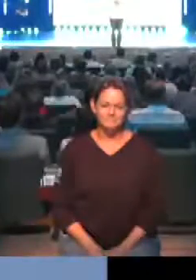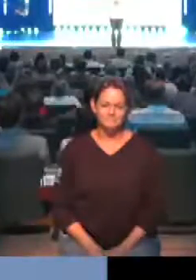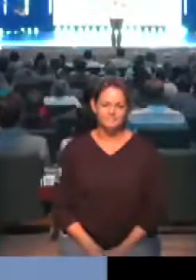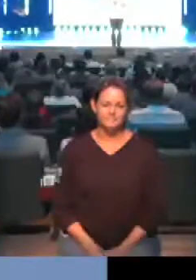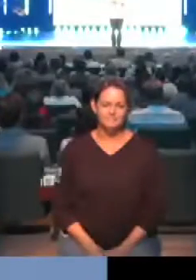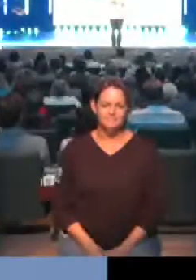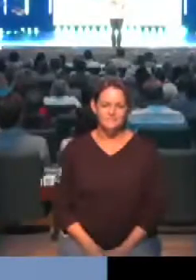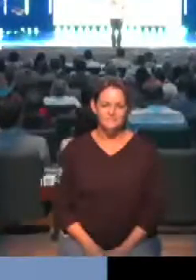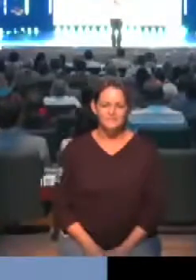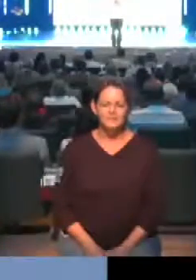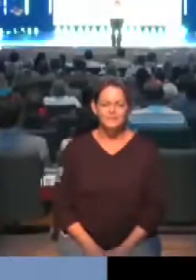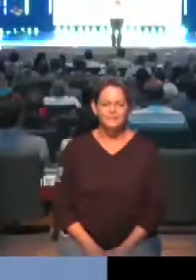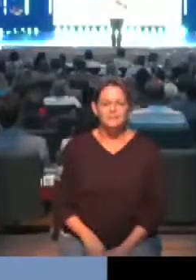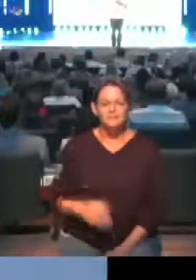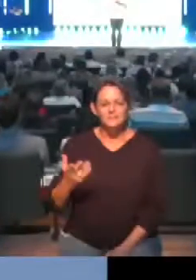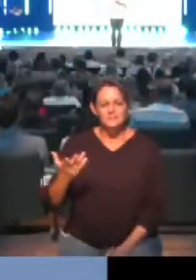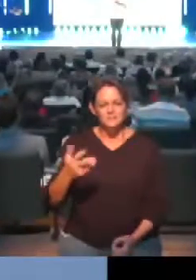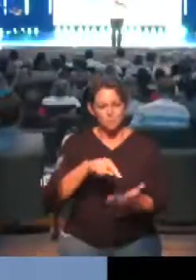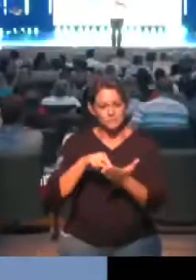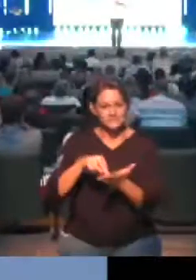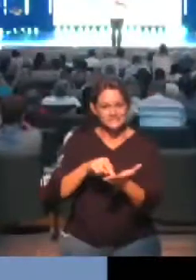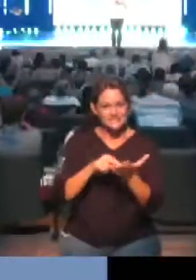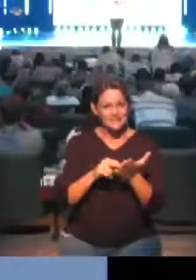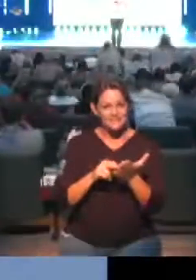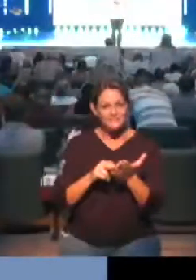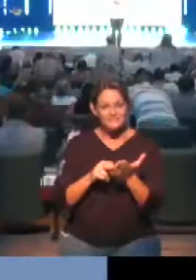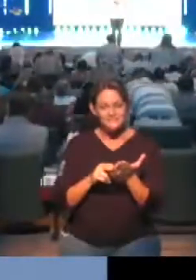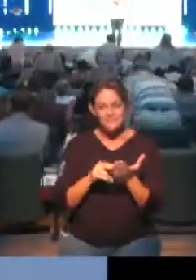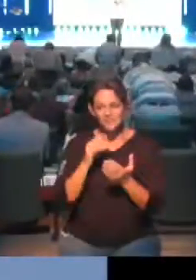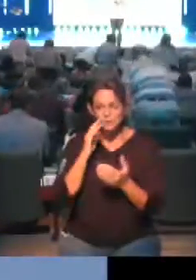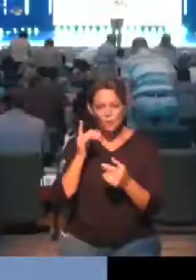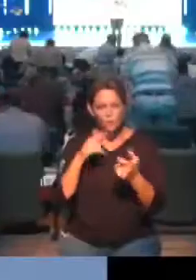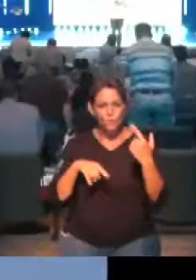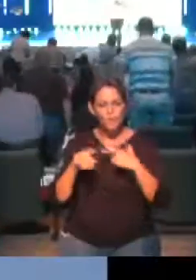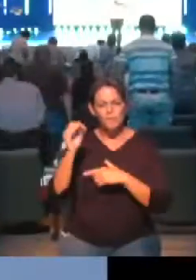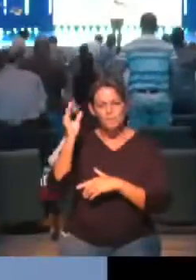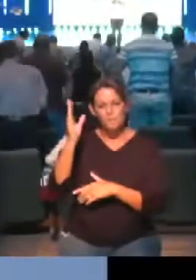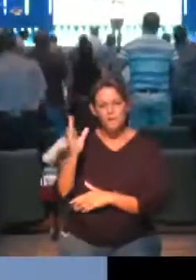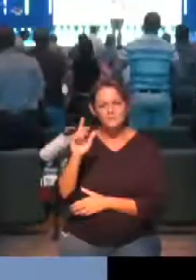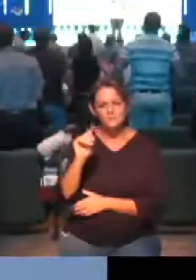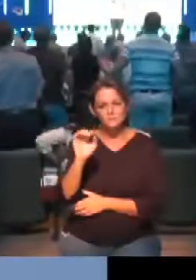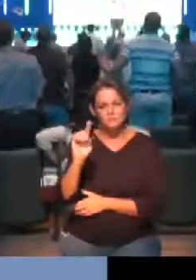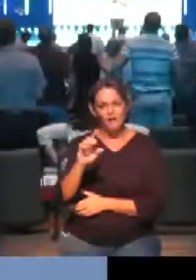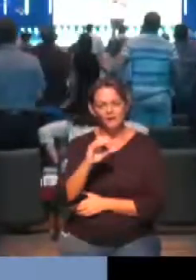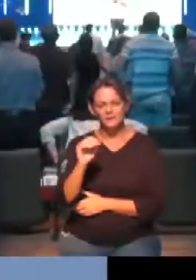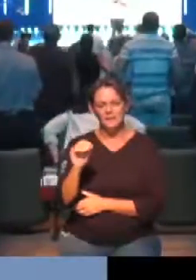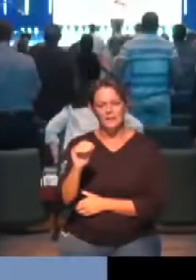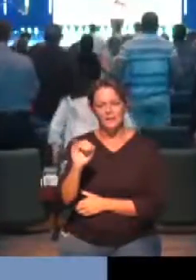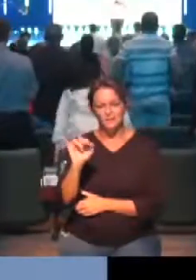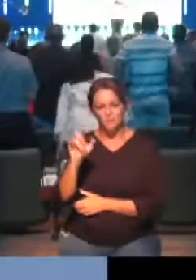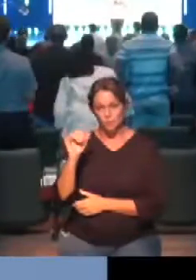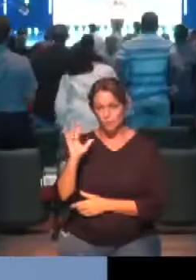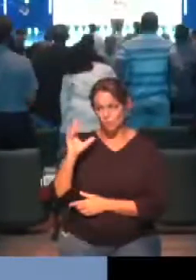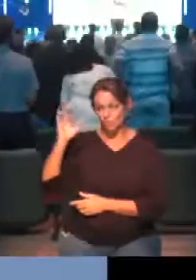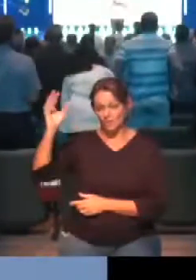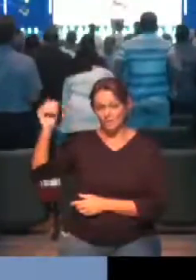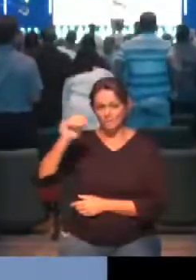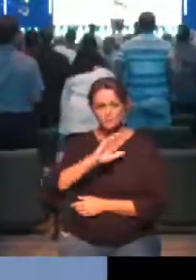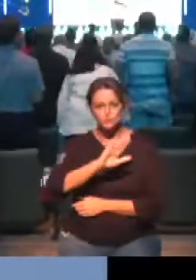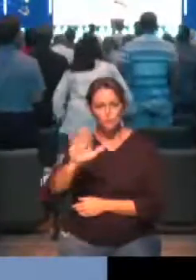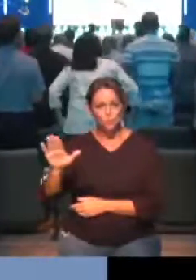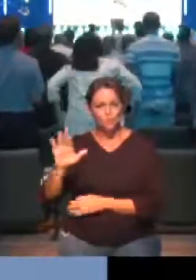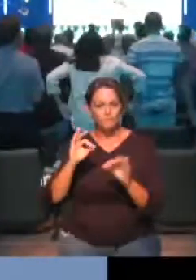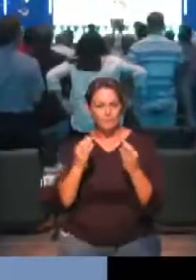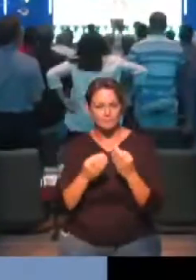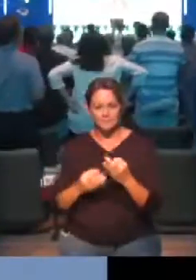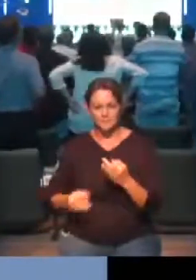And I want to invite you to stand. And as you're standing, we want to make sure that you know that Pastor Todd and Julie want to put a gift in your hand when you leave today. This is for your